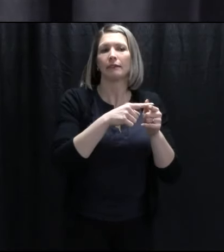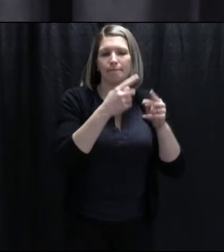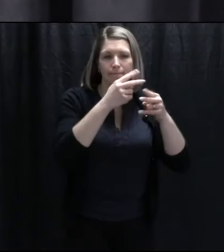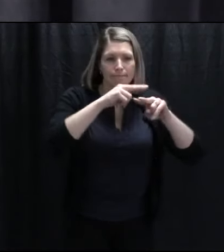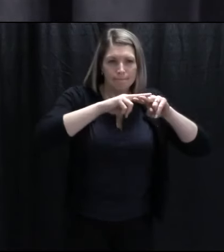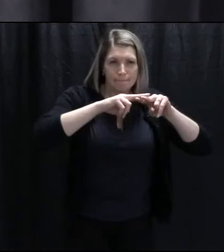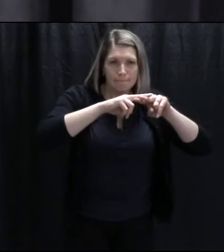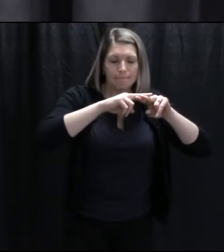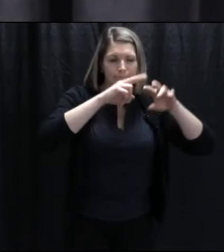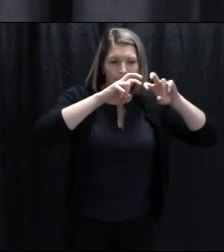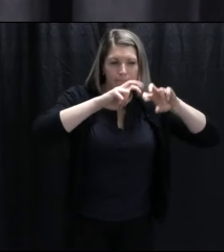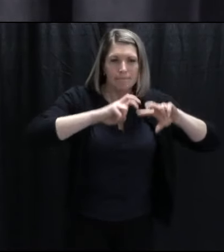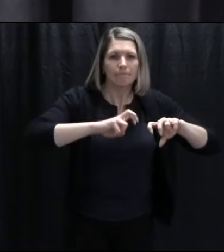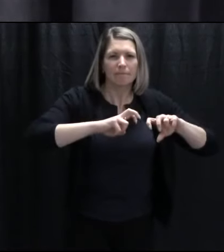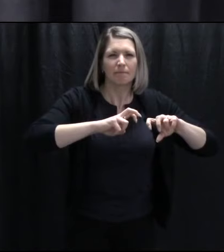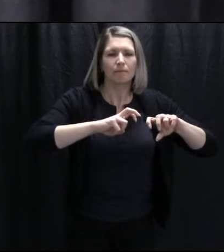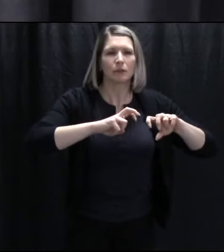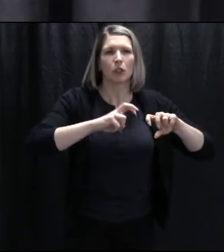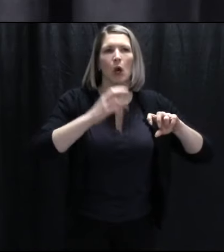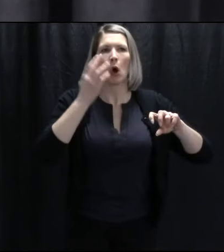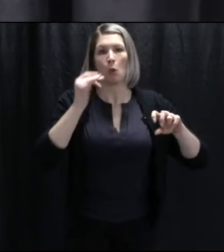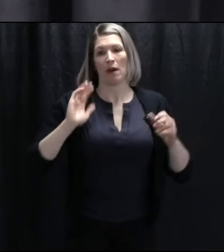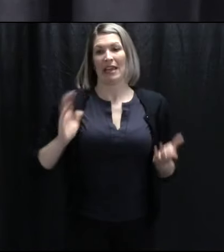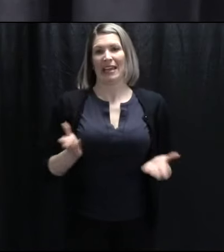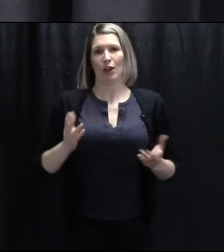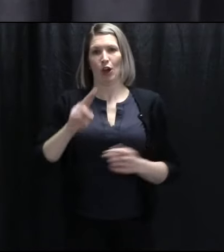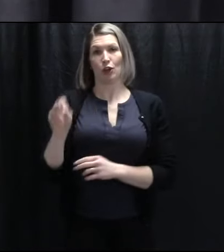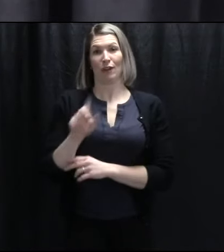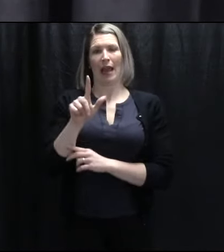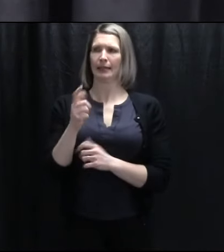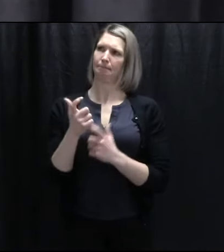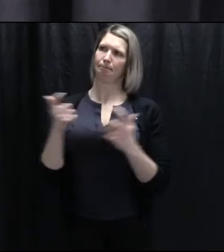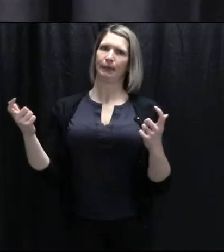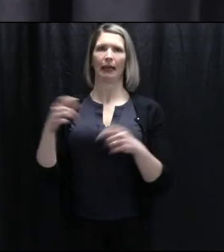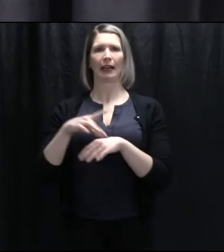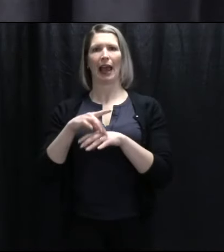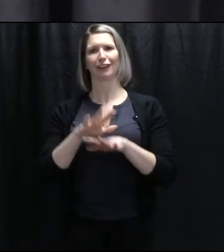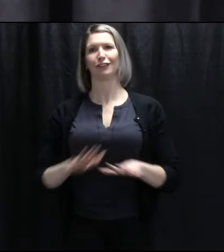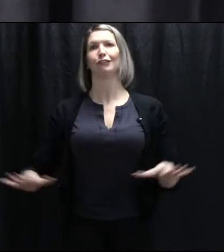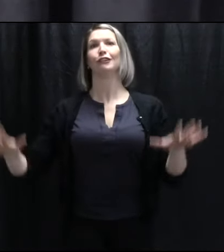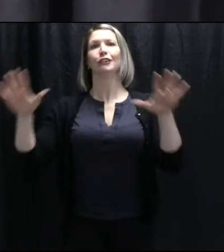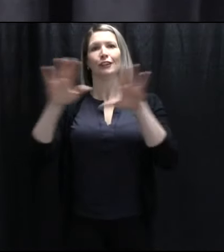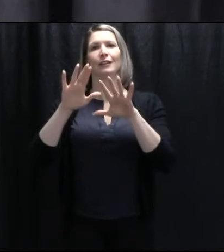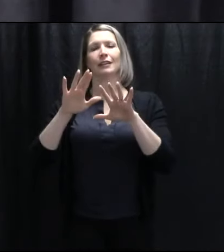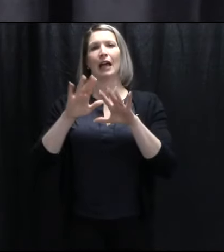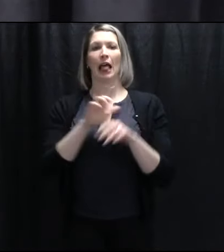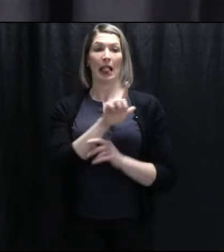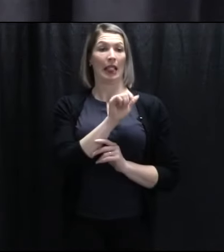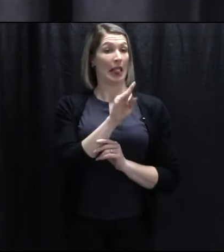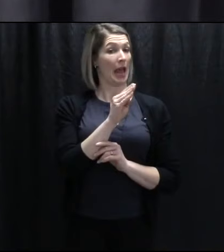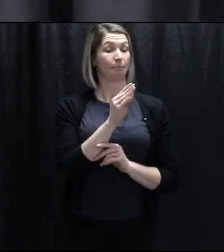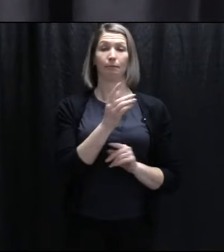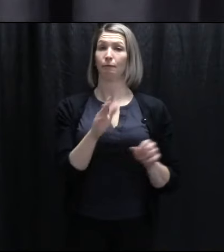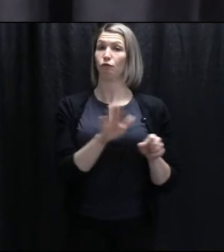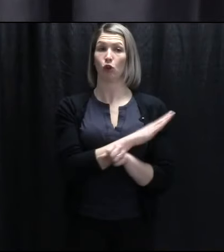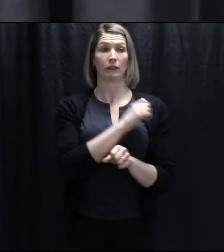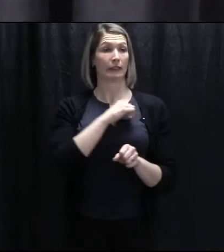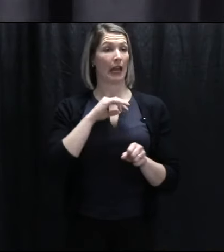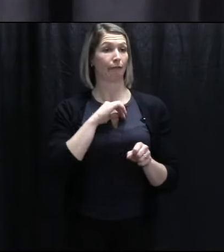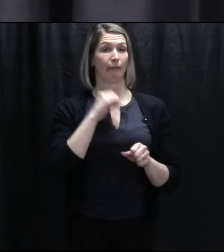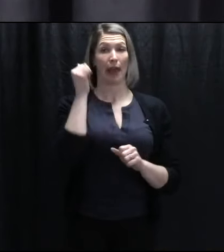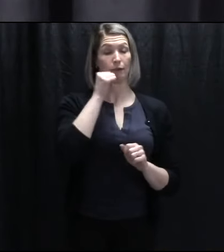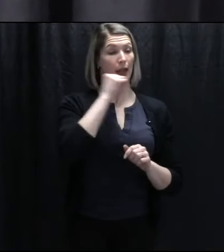laboratory, given our rather dispersed geography. But there is a system in place to do that. The lab is staffed 24/7, and